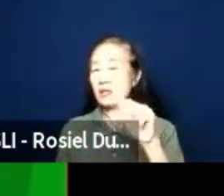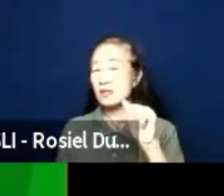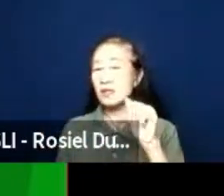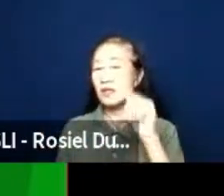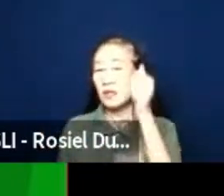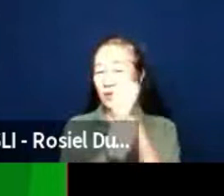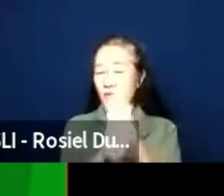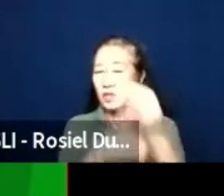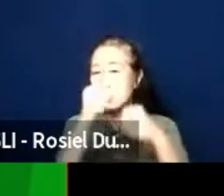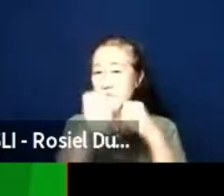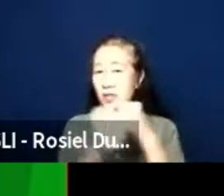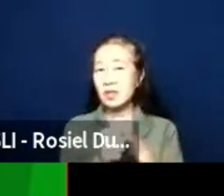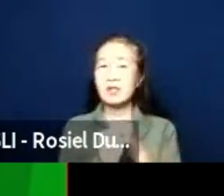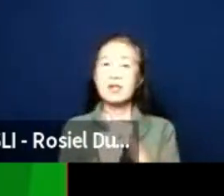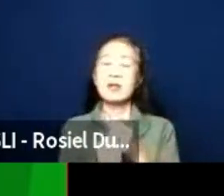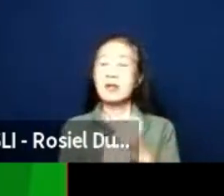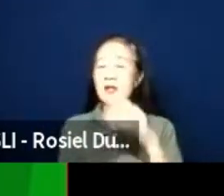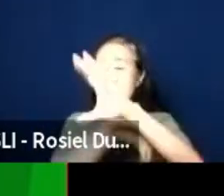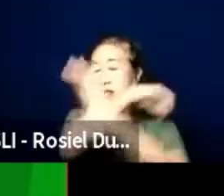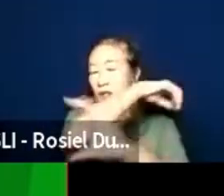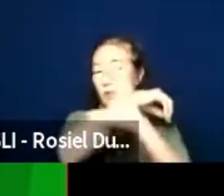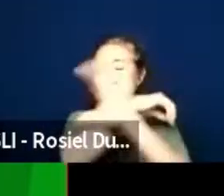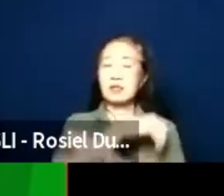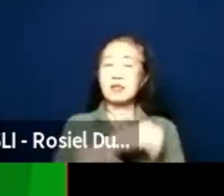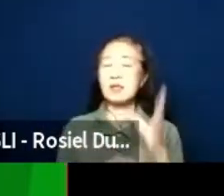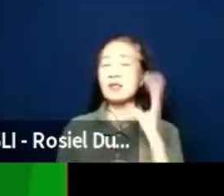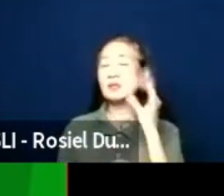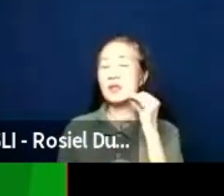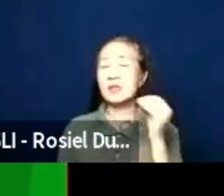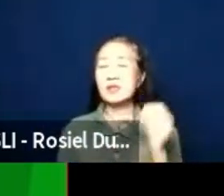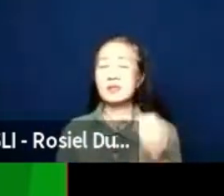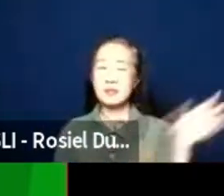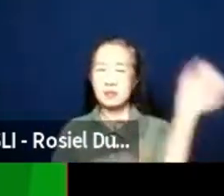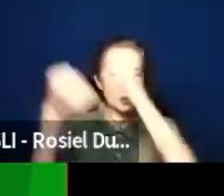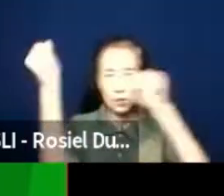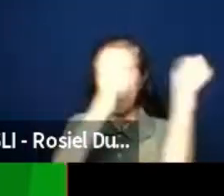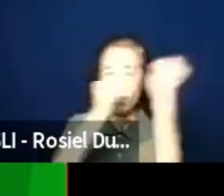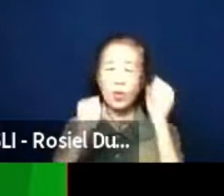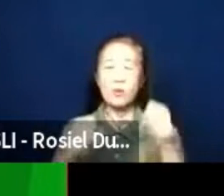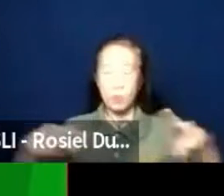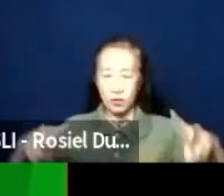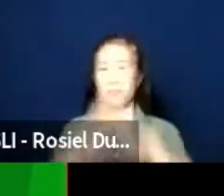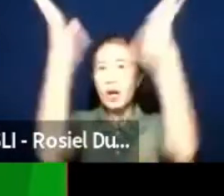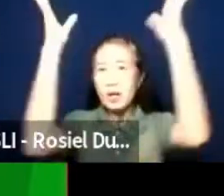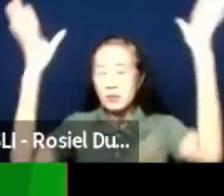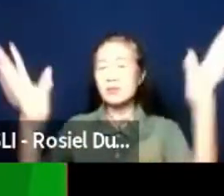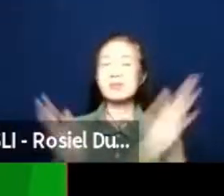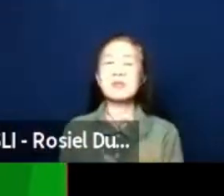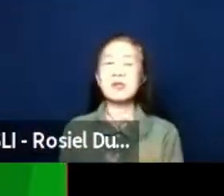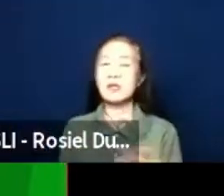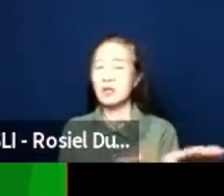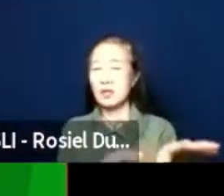all forms of disasters, such as typhoons, earthquakes, and volcanic eruptions, with numerous